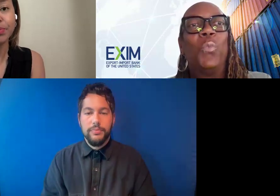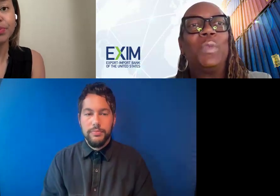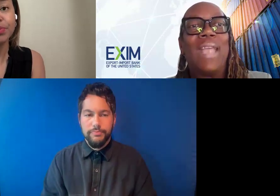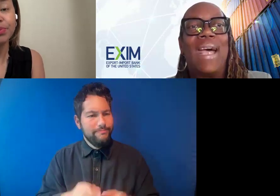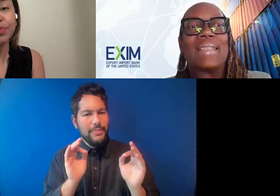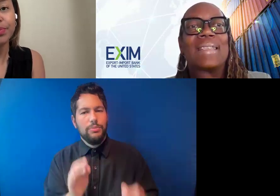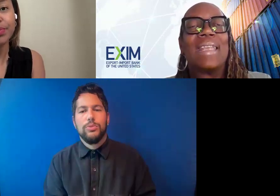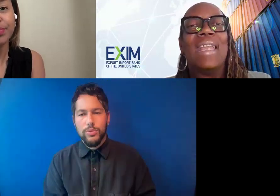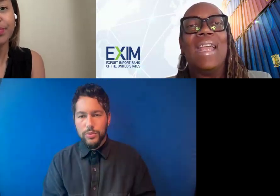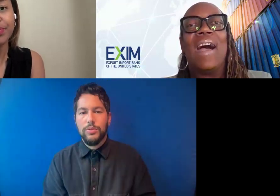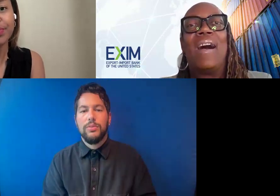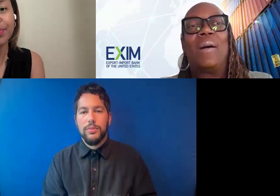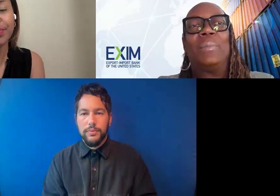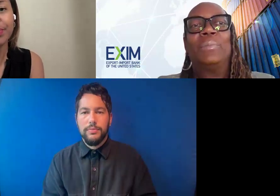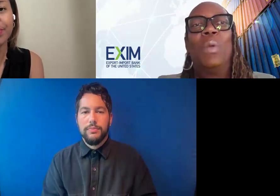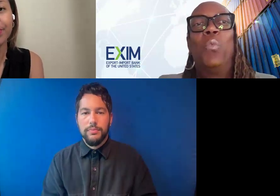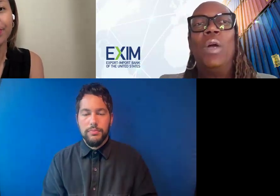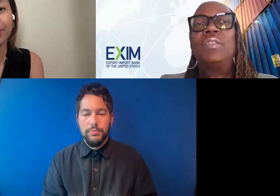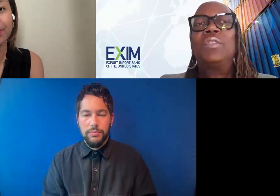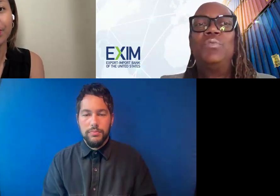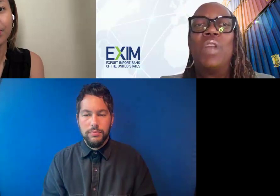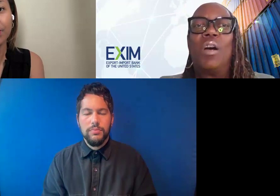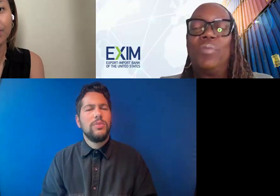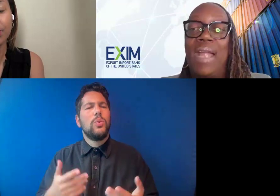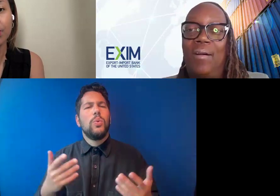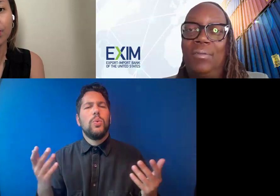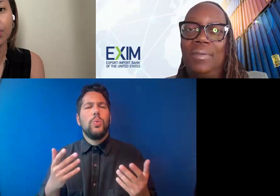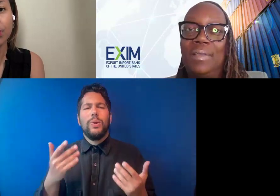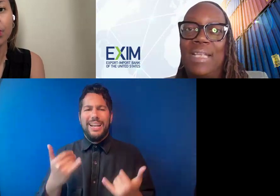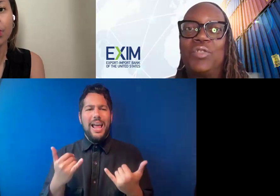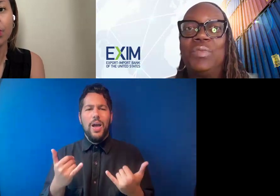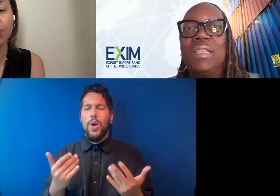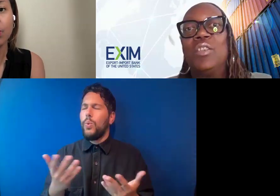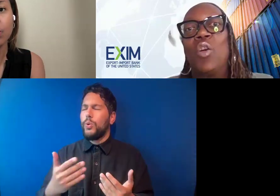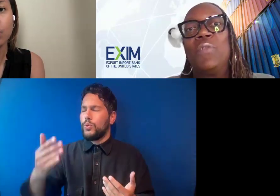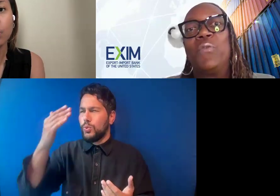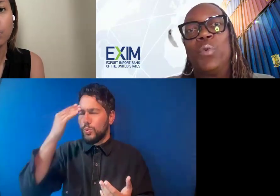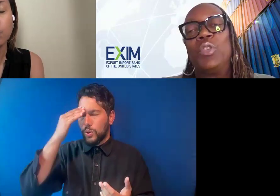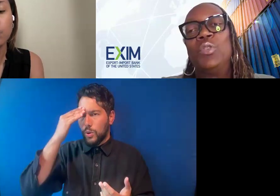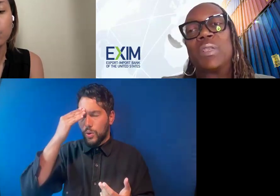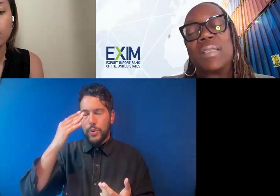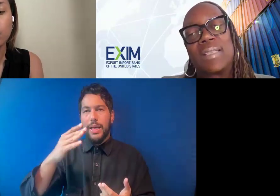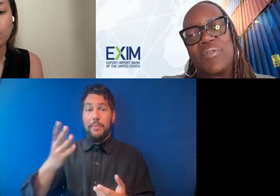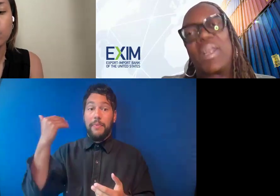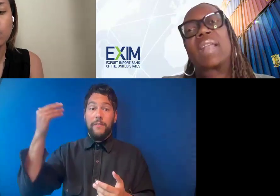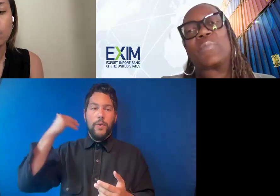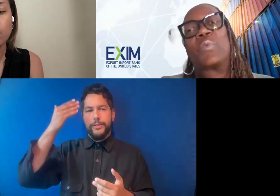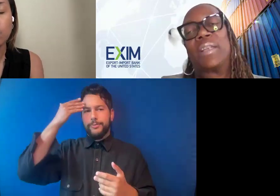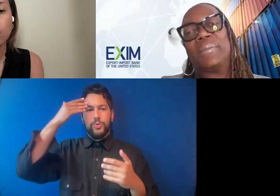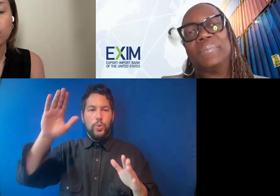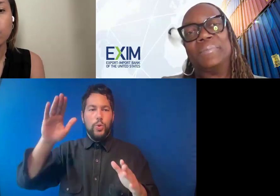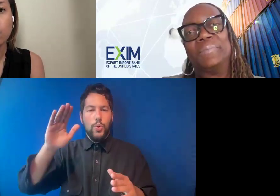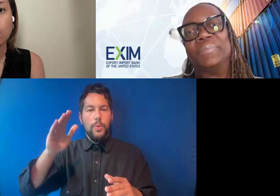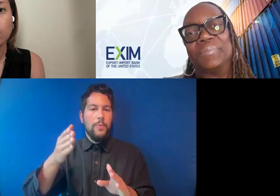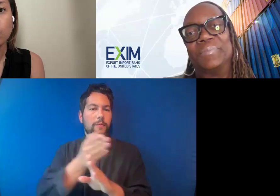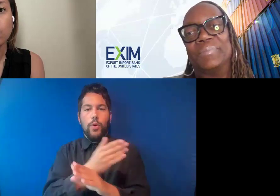Absolutely. Yes. What do you know now that you didn't know before you considered exporting?